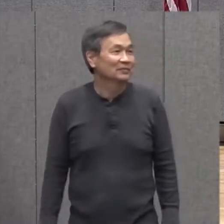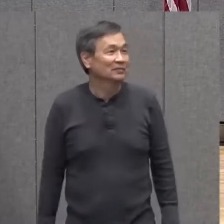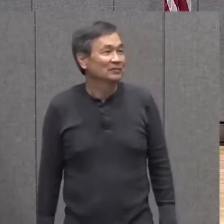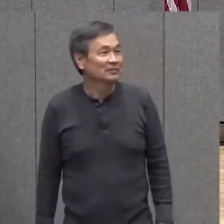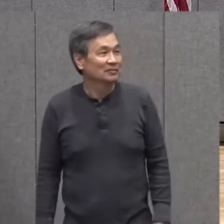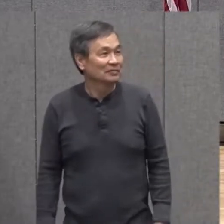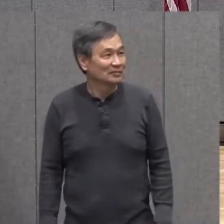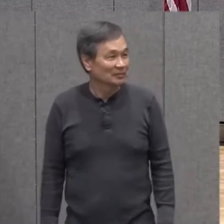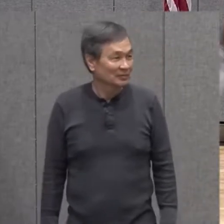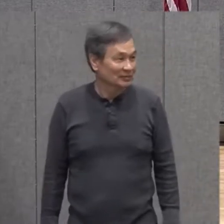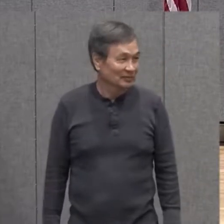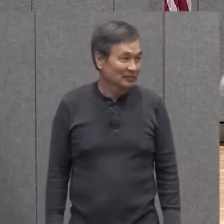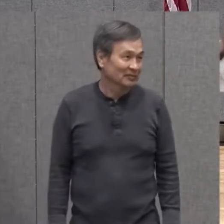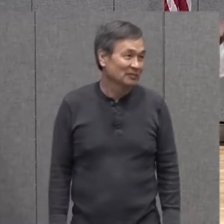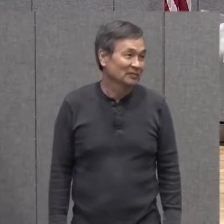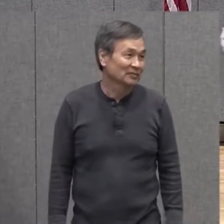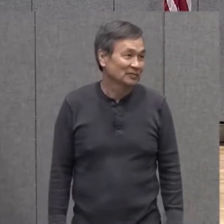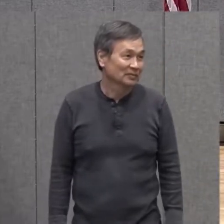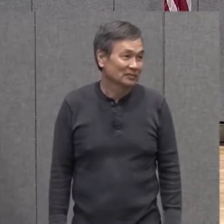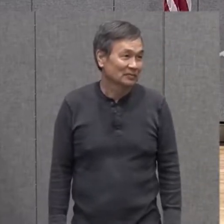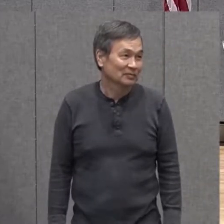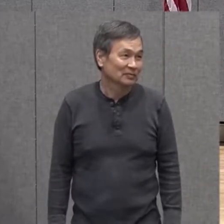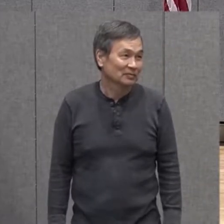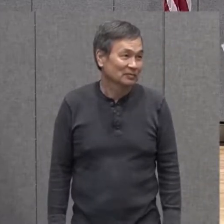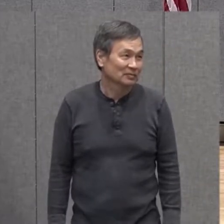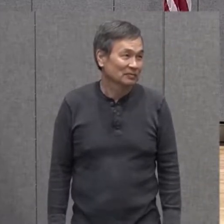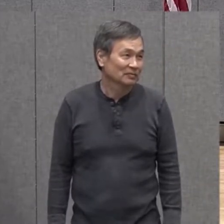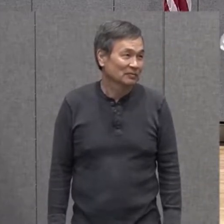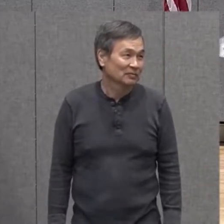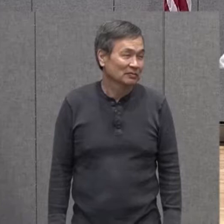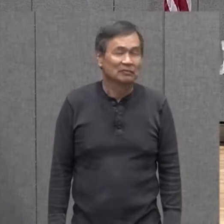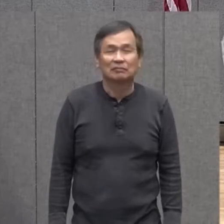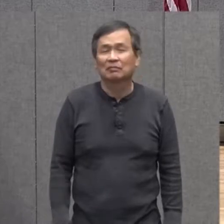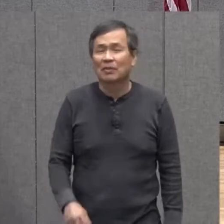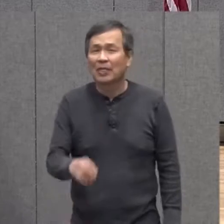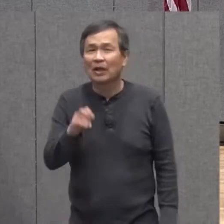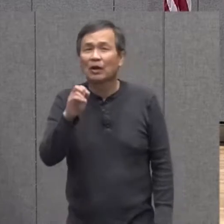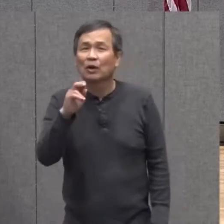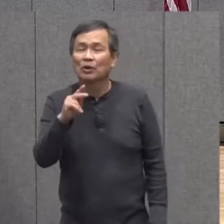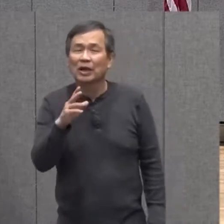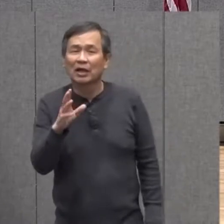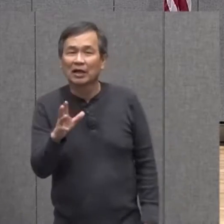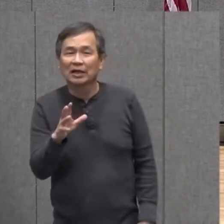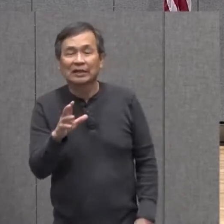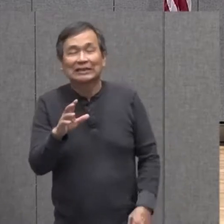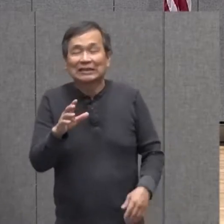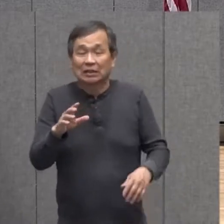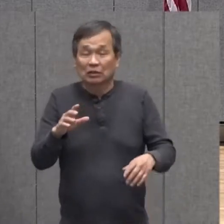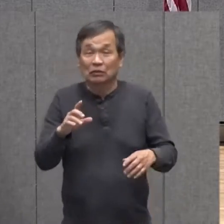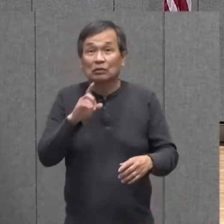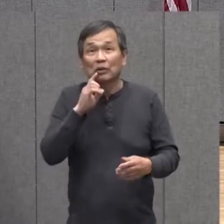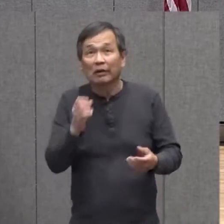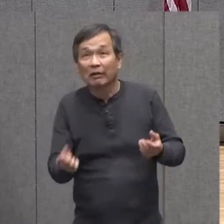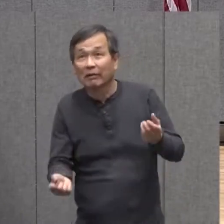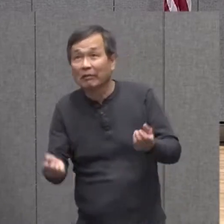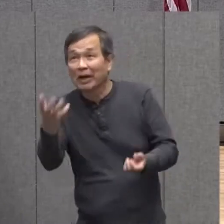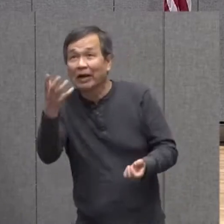top. De puntillas y And catch it. atrapada. Good. So it's not quite juggling yet. Okay,